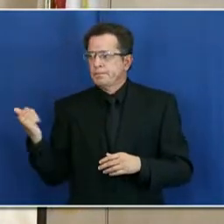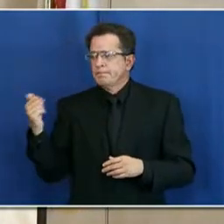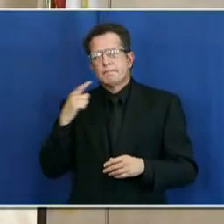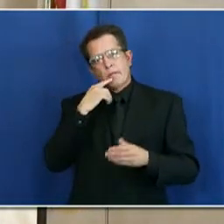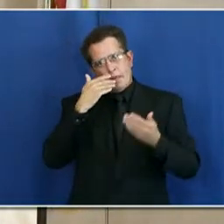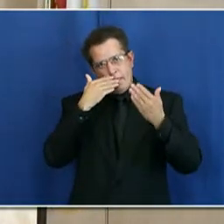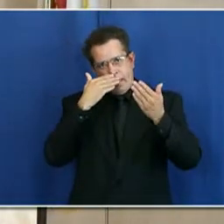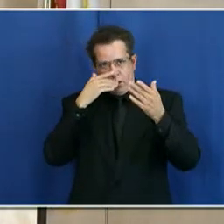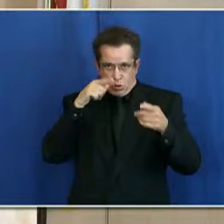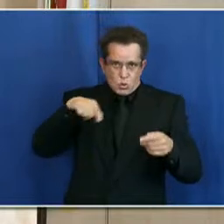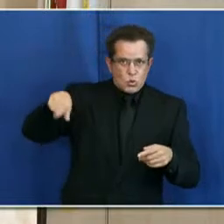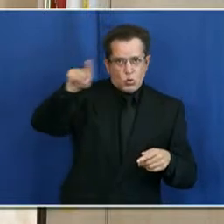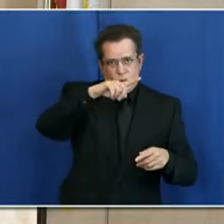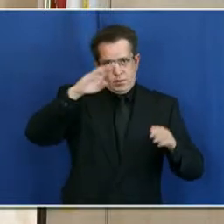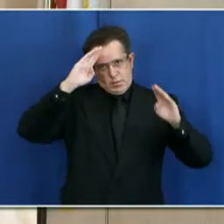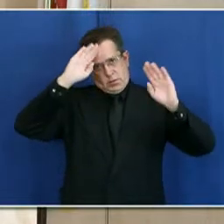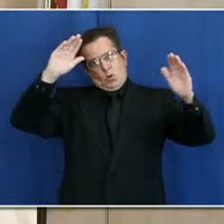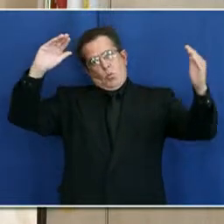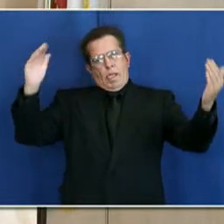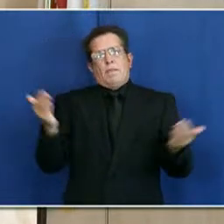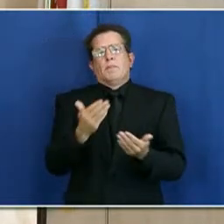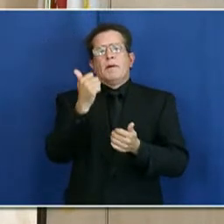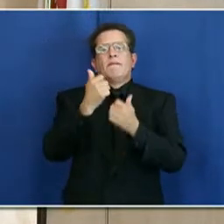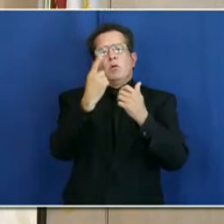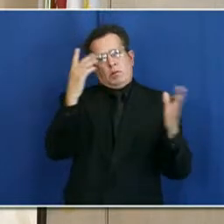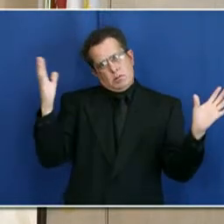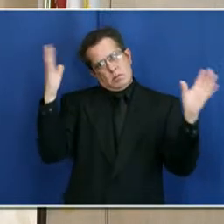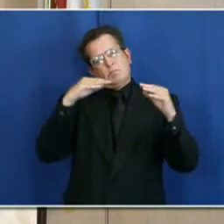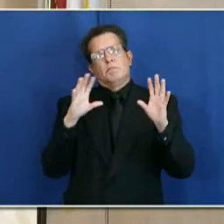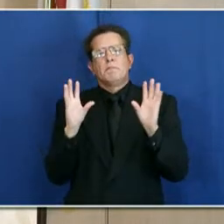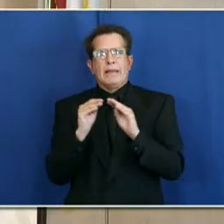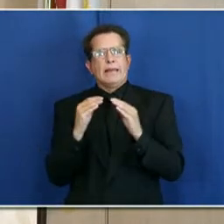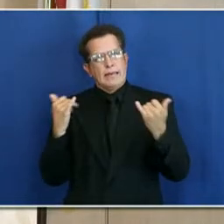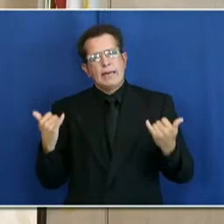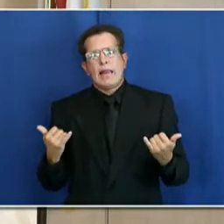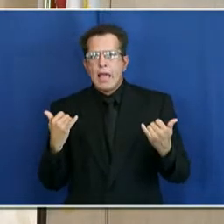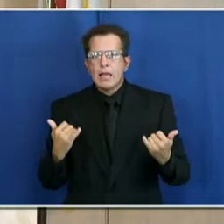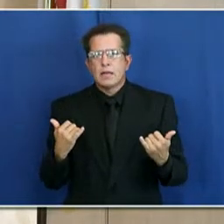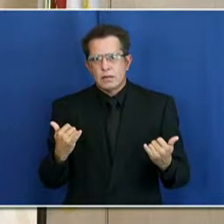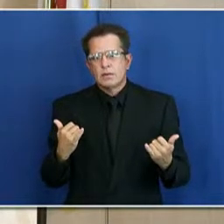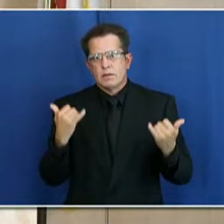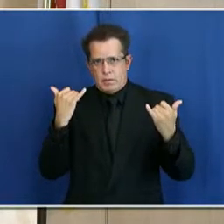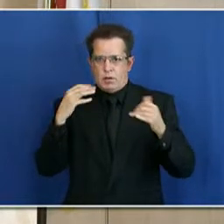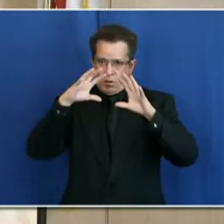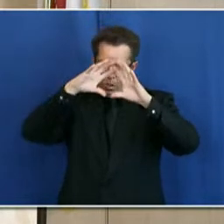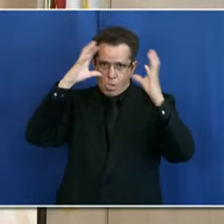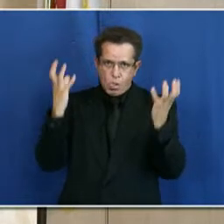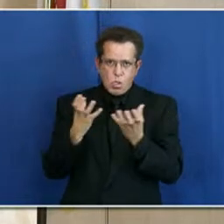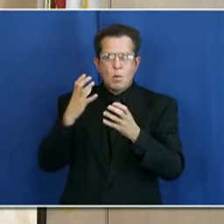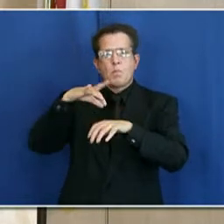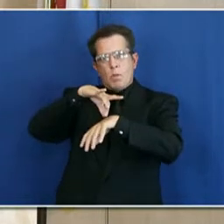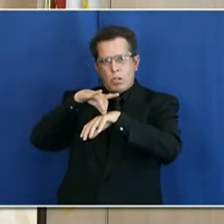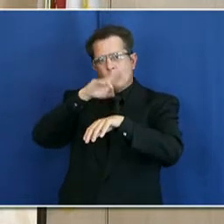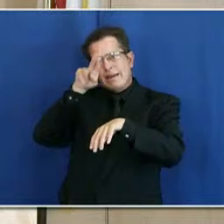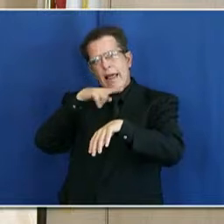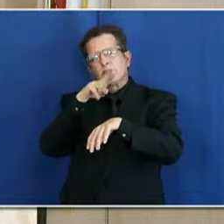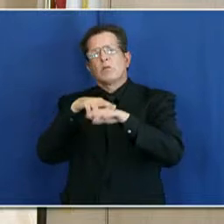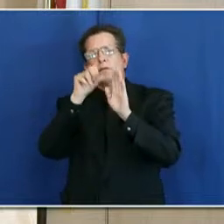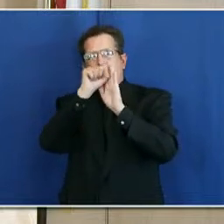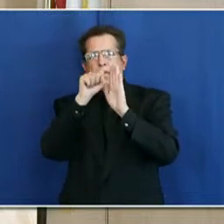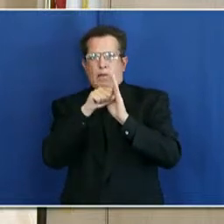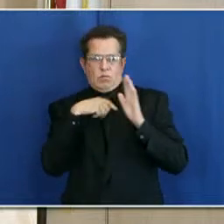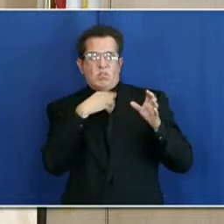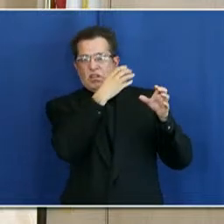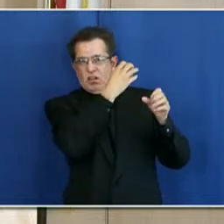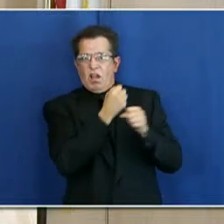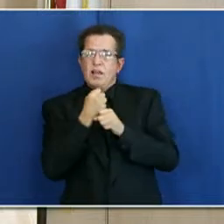Thank you, Supervisor Fletcher, and welcome everyone for today's briefing. As usual, all of our global, national, and state statistics are based on